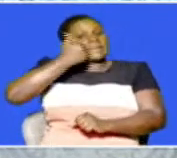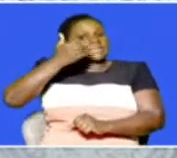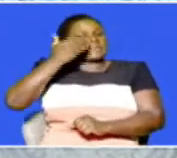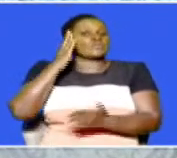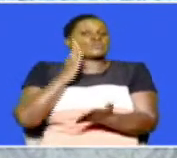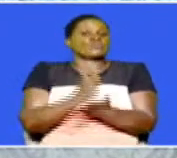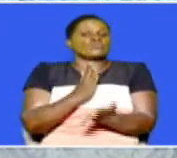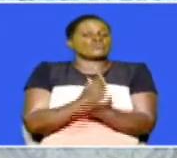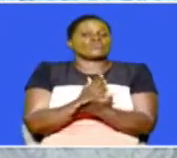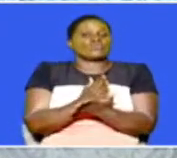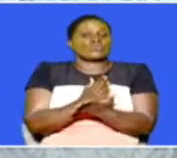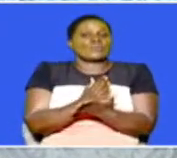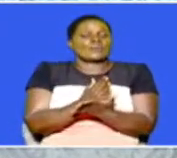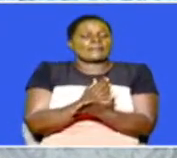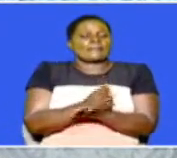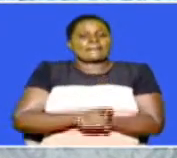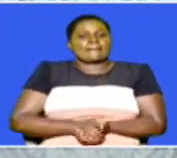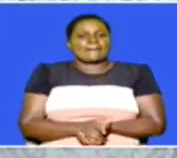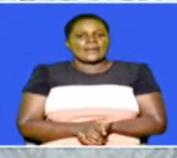best sessions of that parliament.